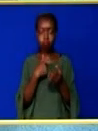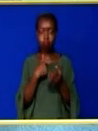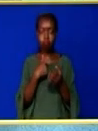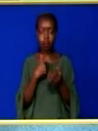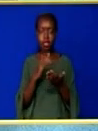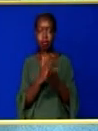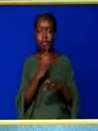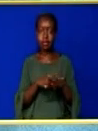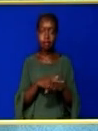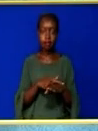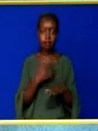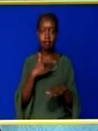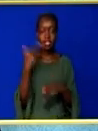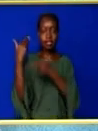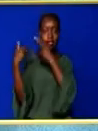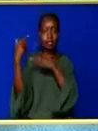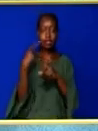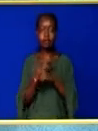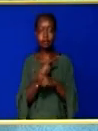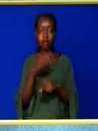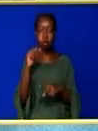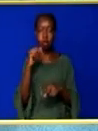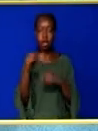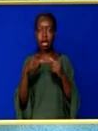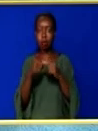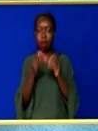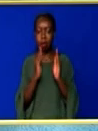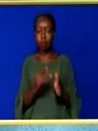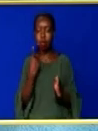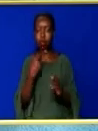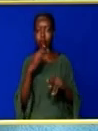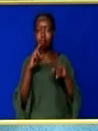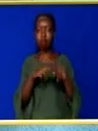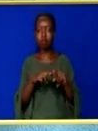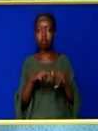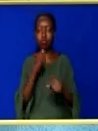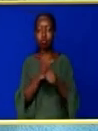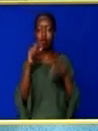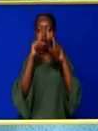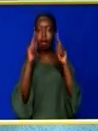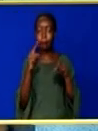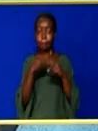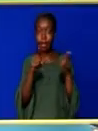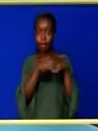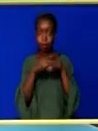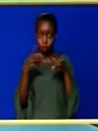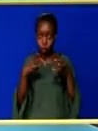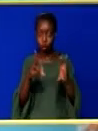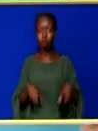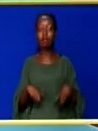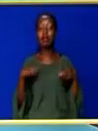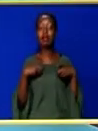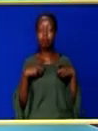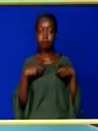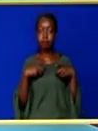at history in a very different way. That is not just a matter of somebody sitting down to do an exam. But it's also way of life. You need